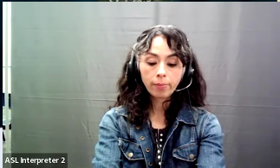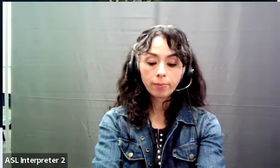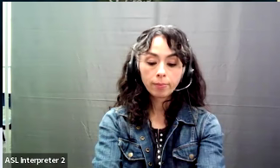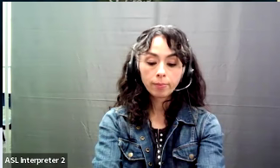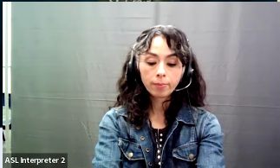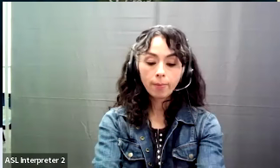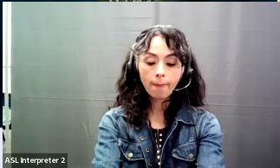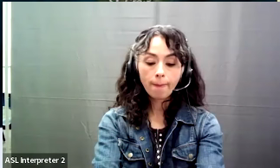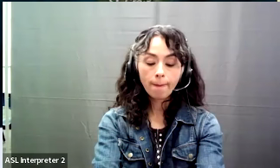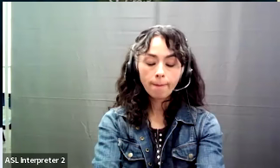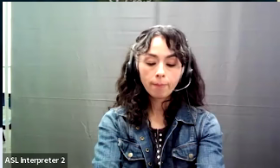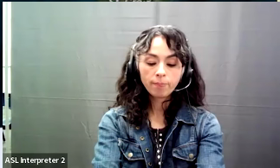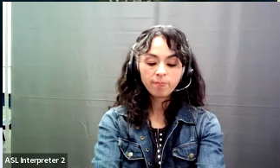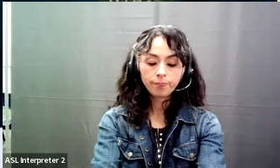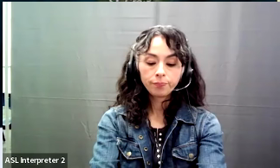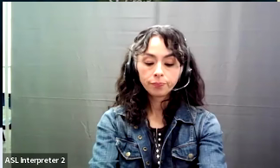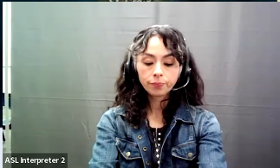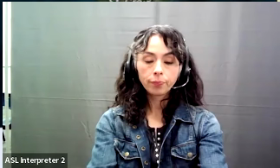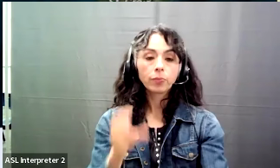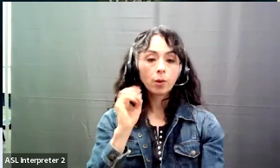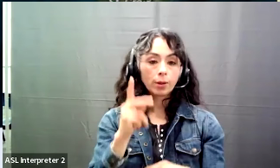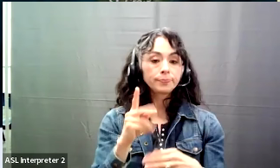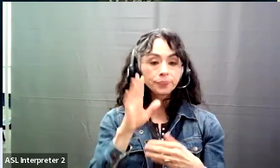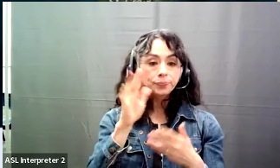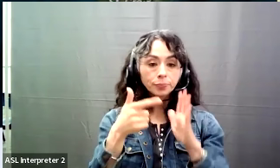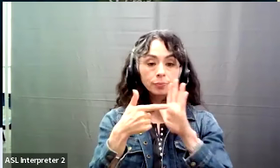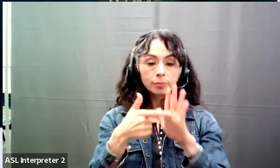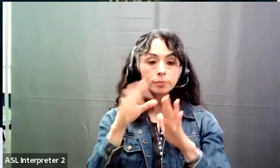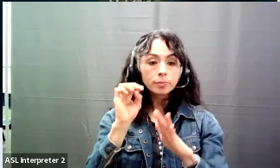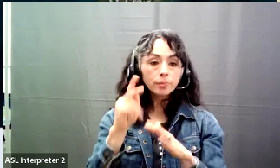the link, and I'm going to talk a little bit more about this later on.